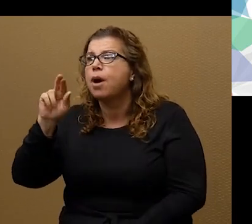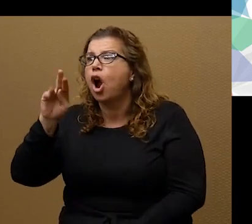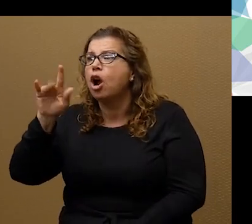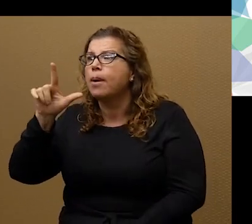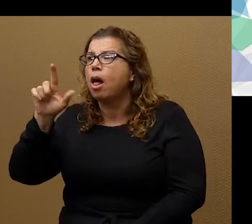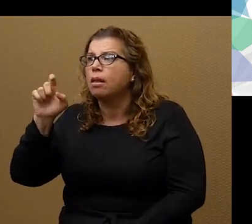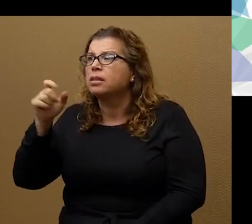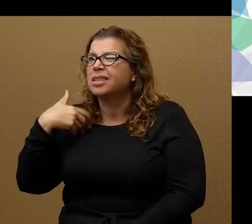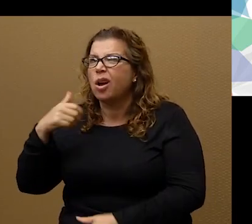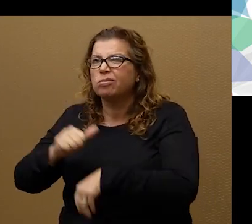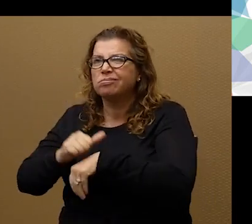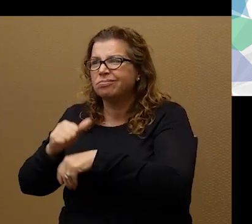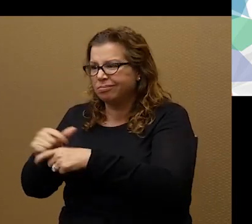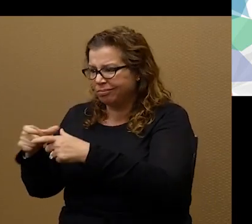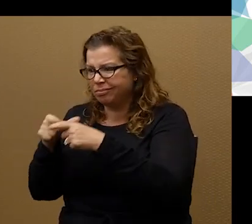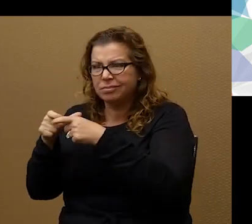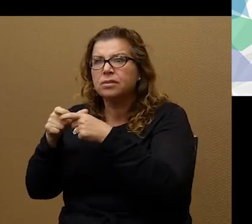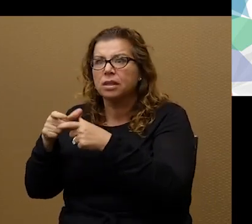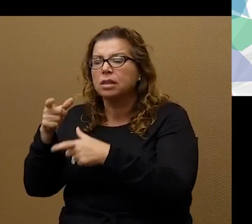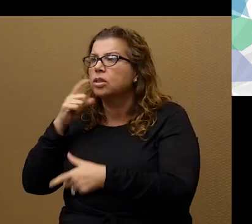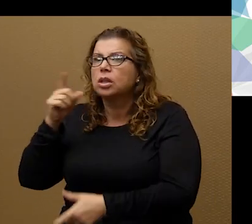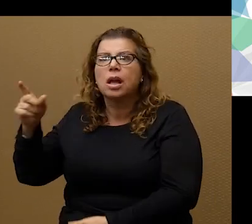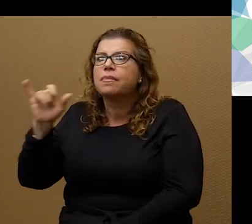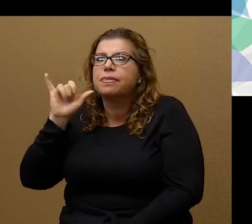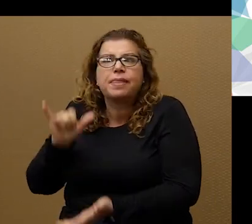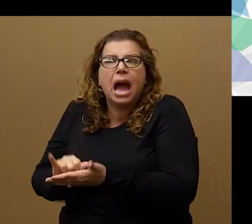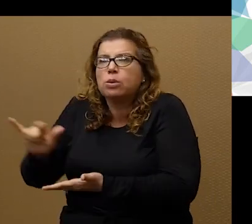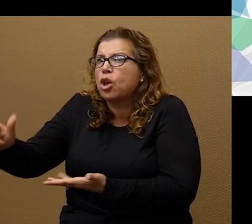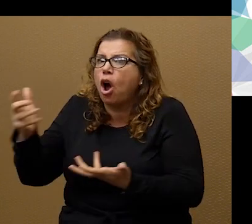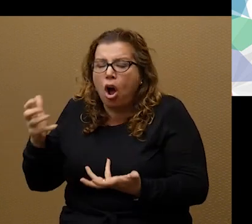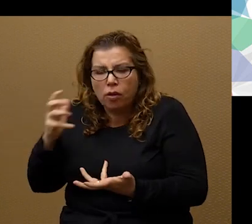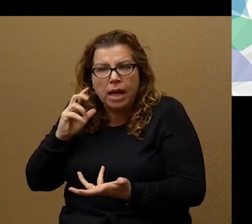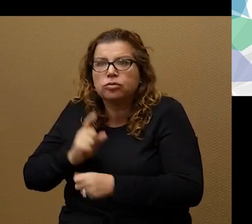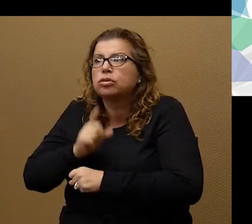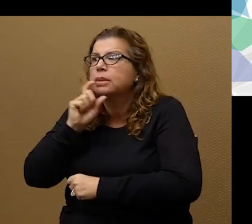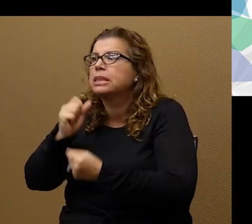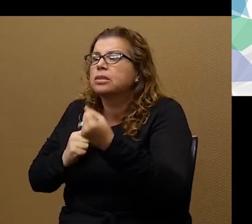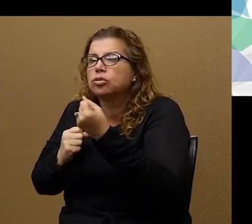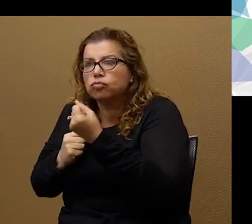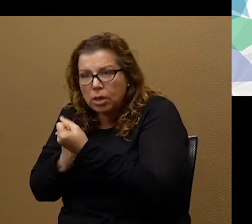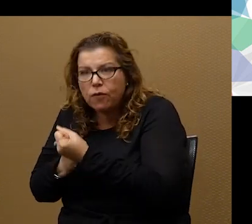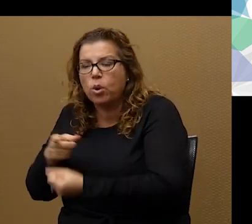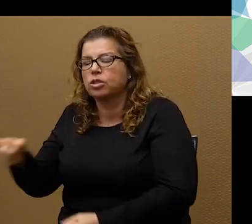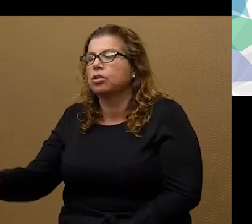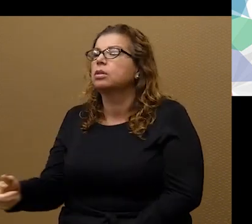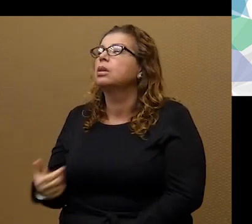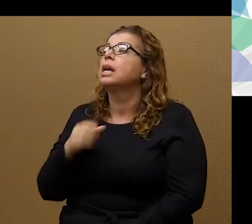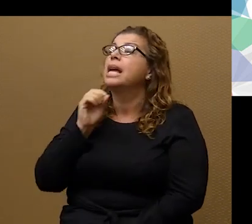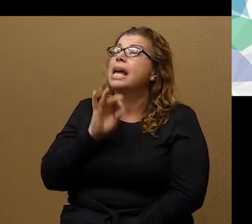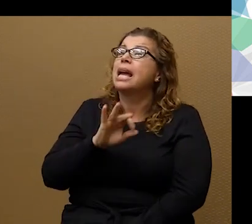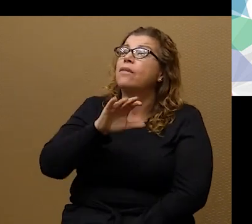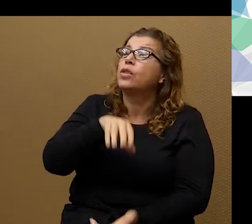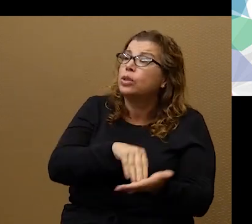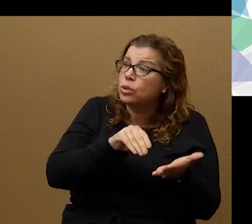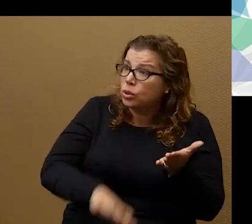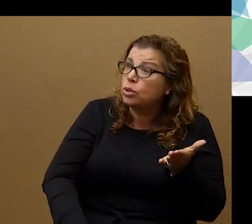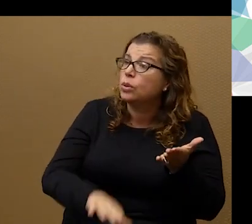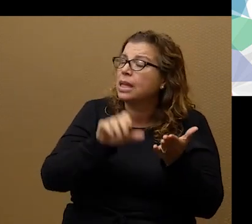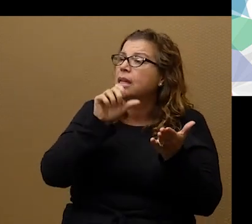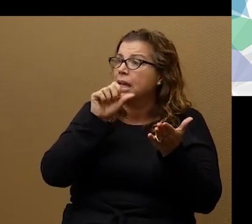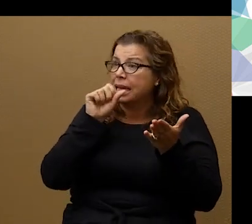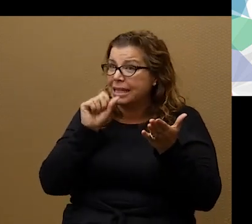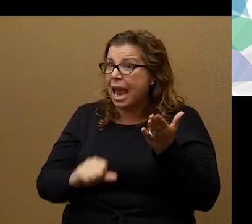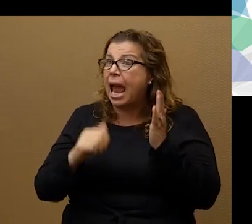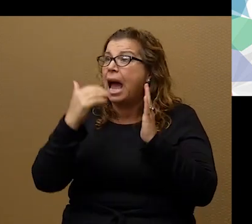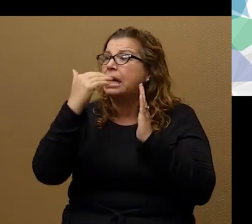reinforcing. If the student can, have them list their reinforcements in the order